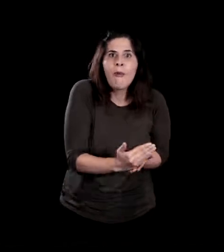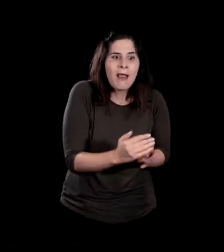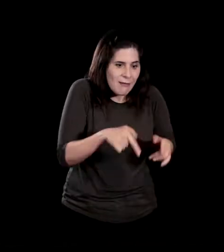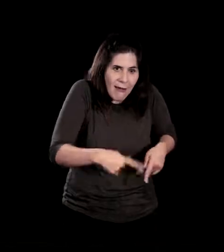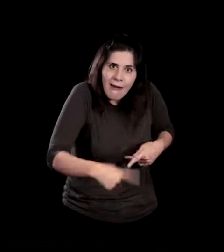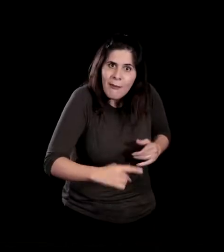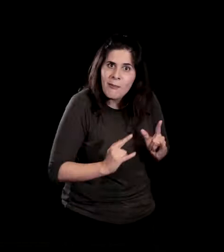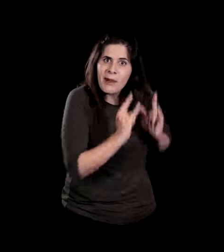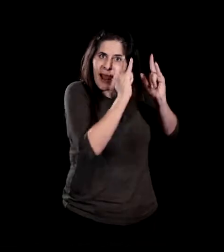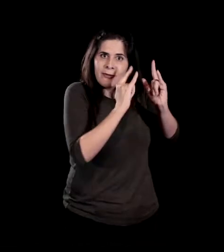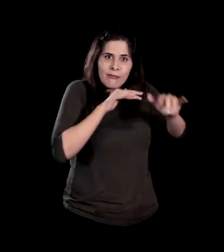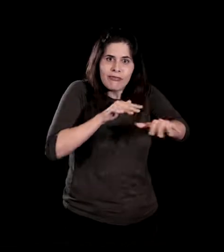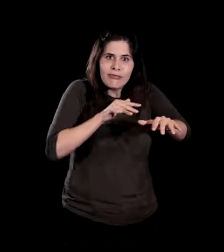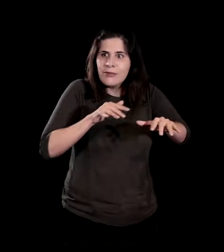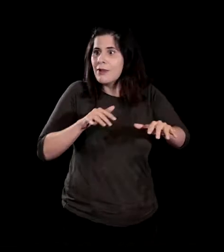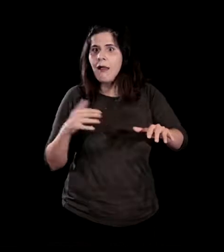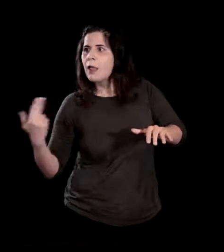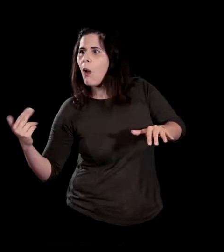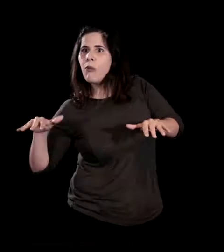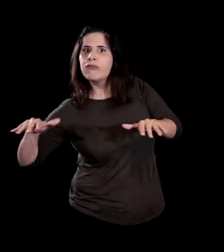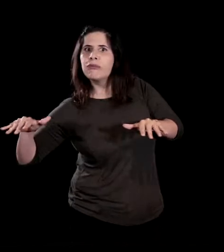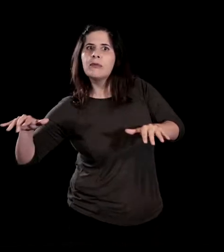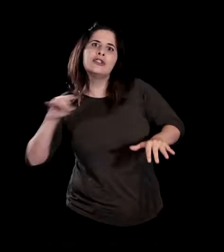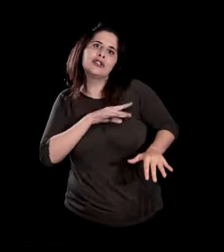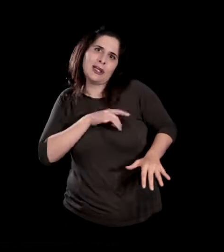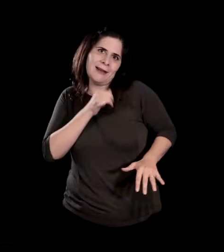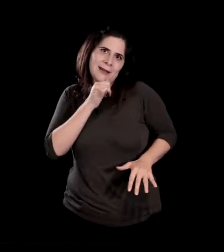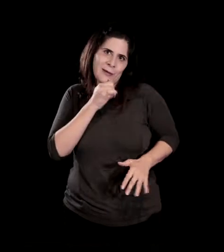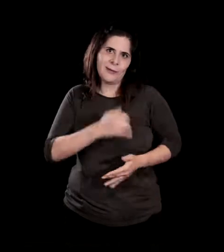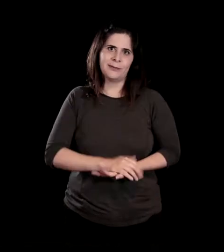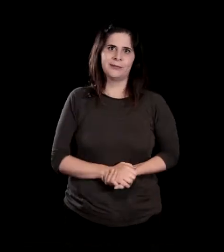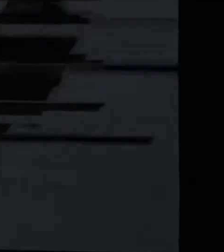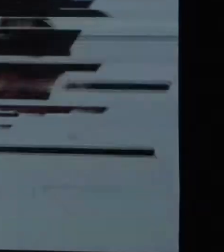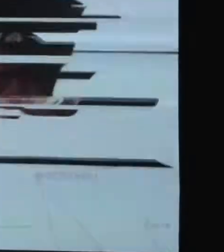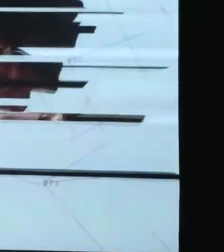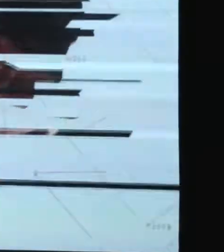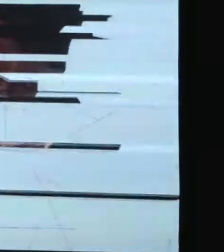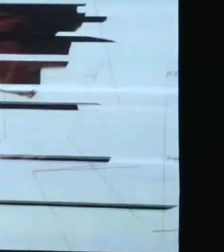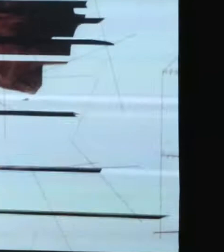I start to make shaking your building by the frequency of Chile.